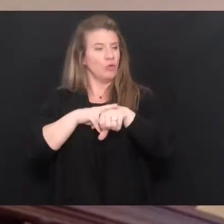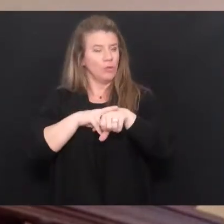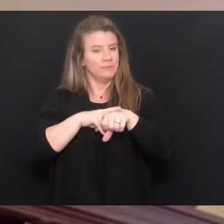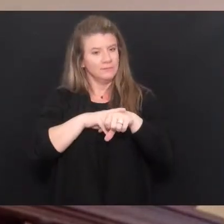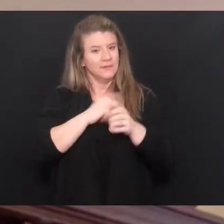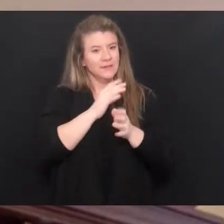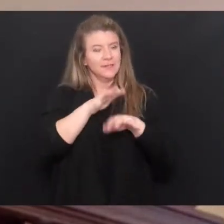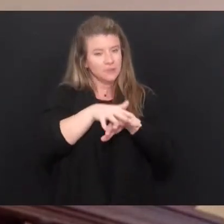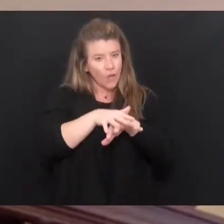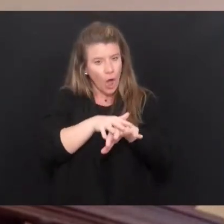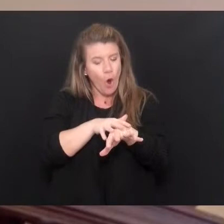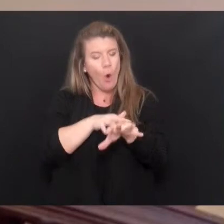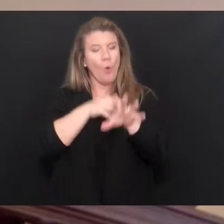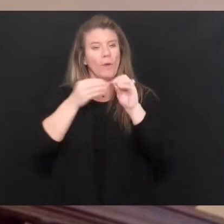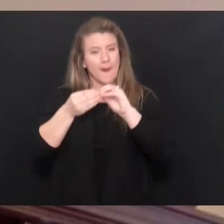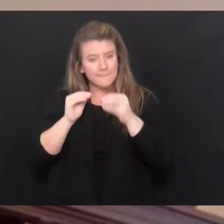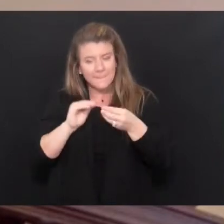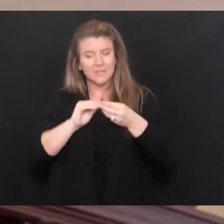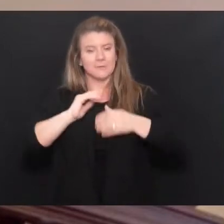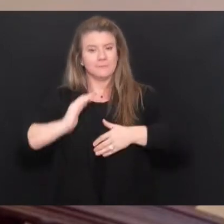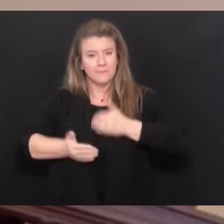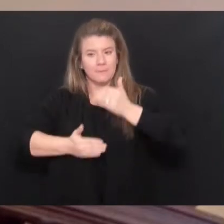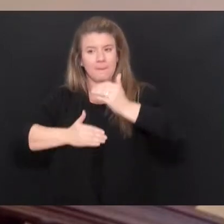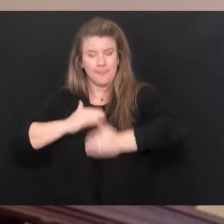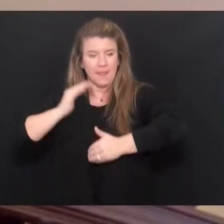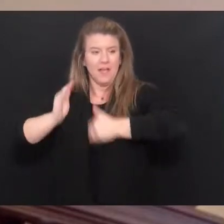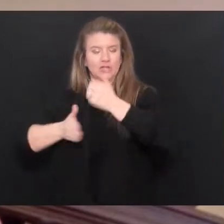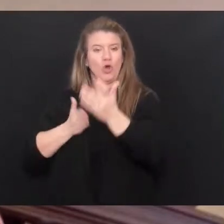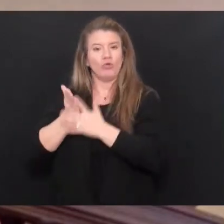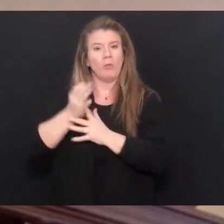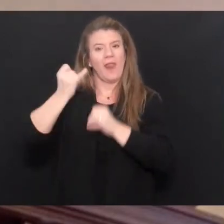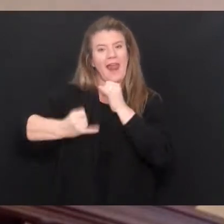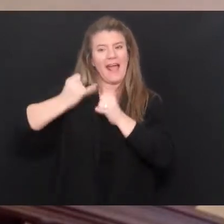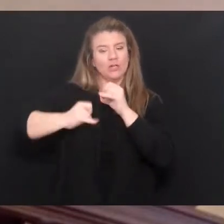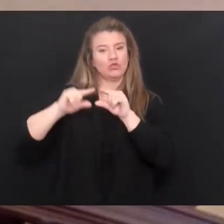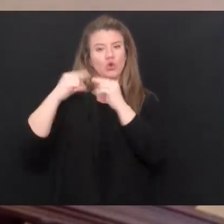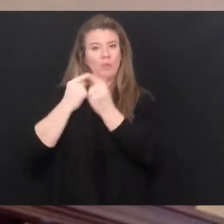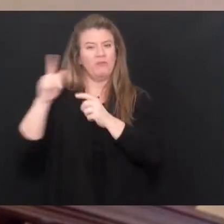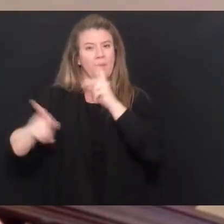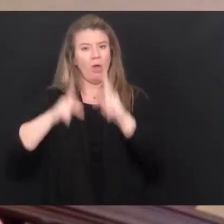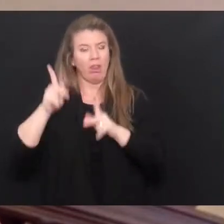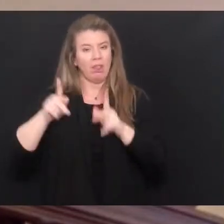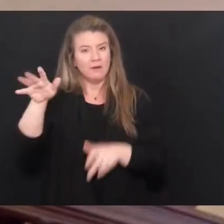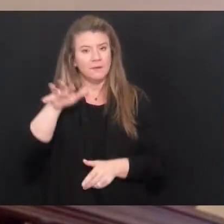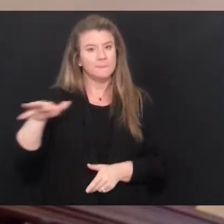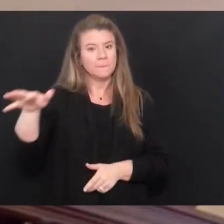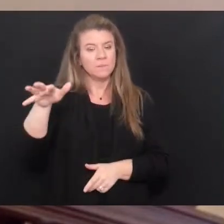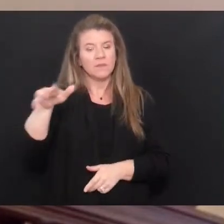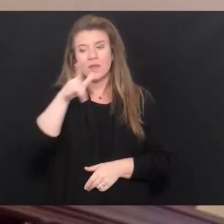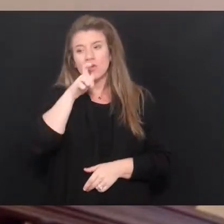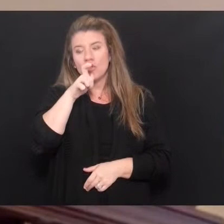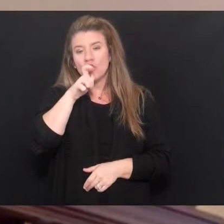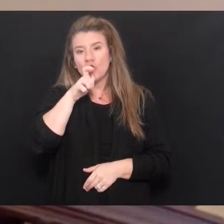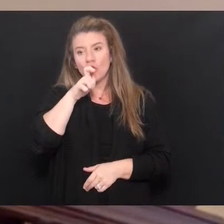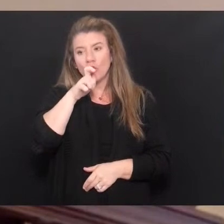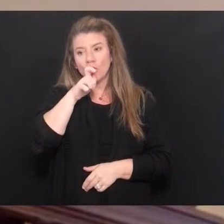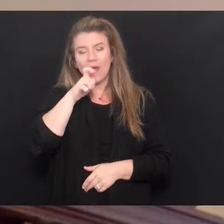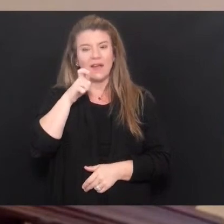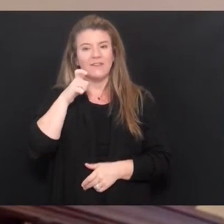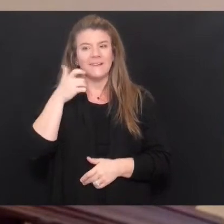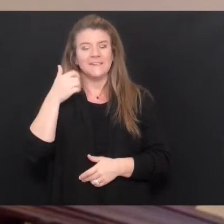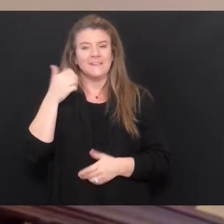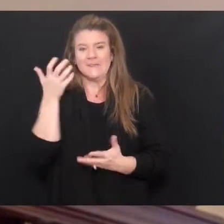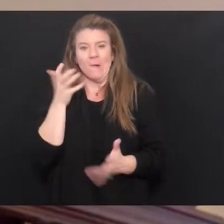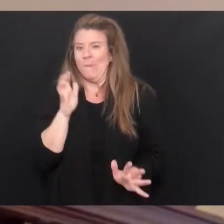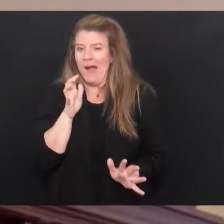those numbers as you work through the last group of folks who've reached some level of